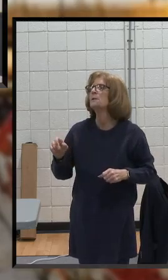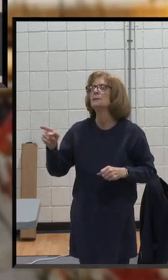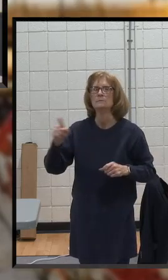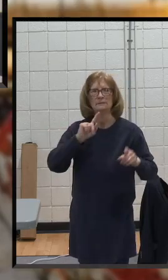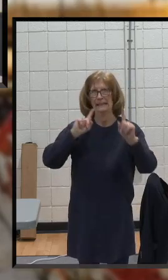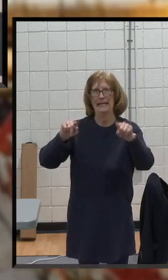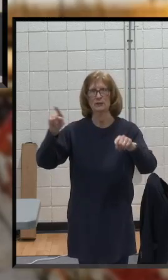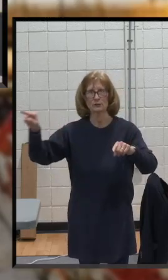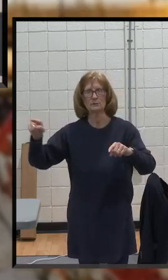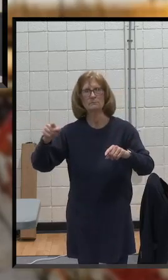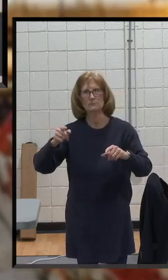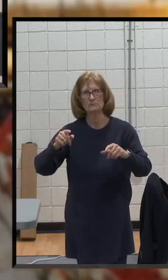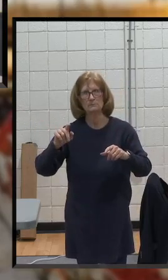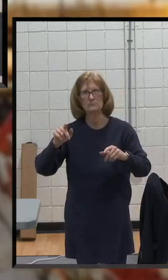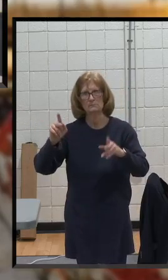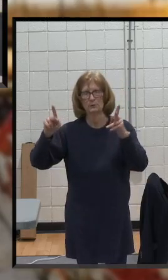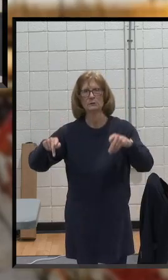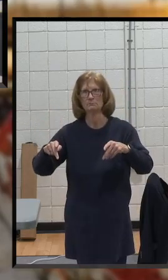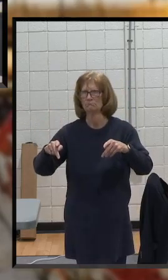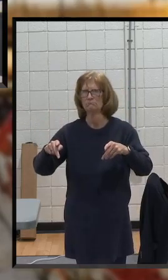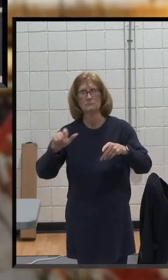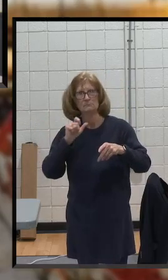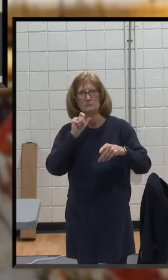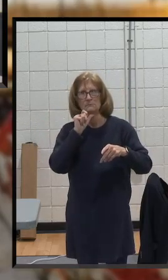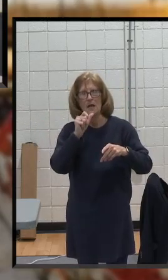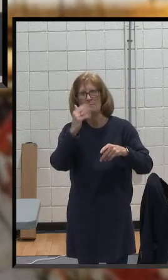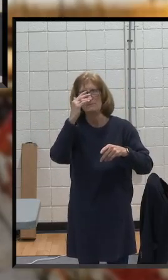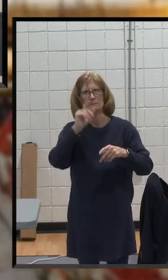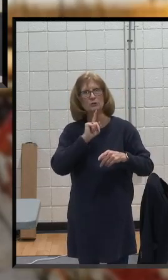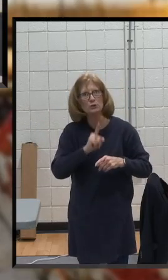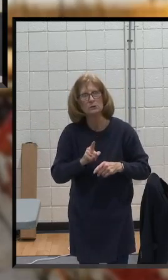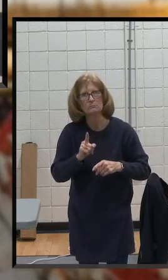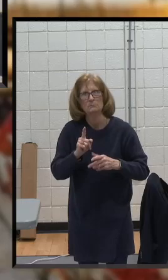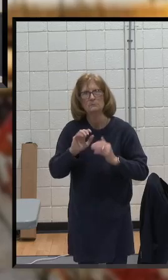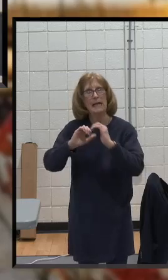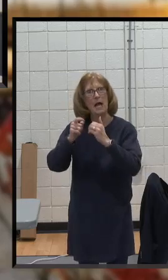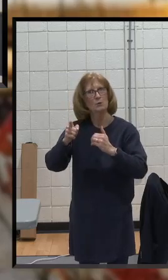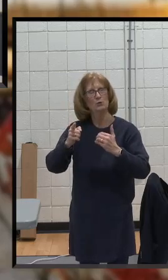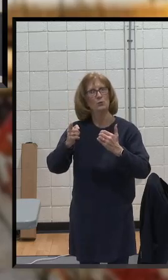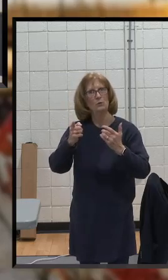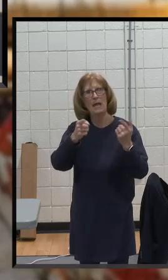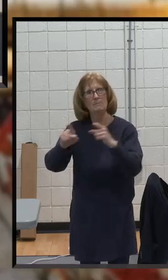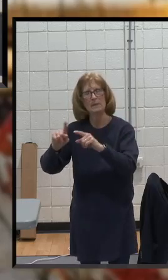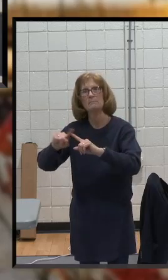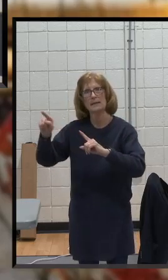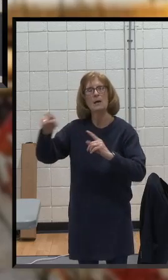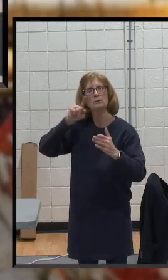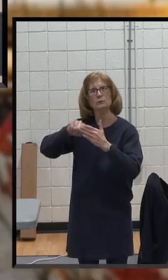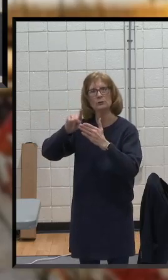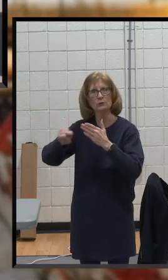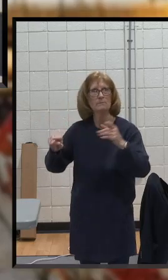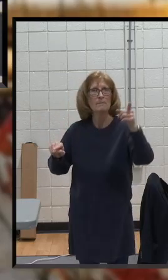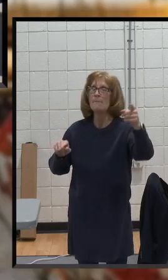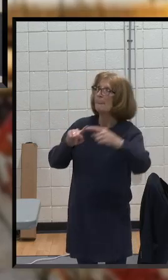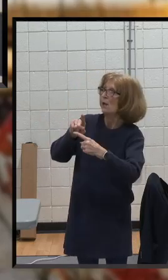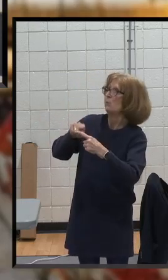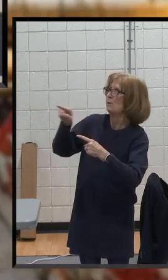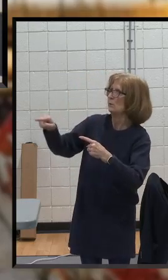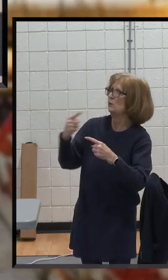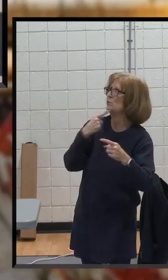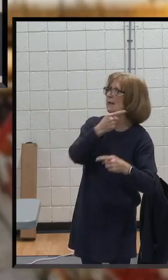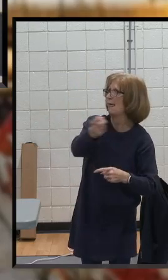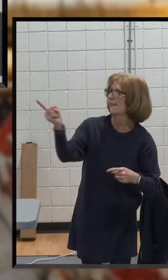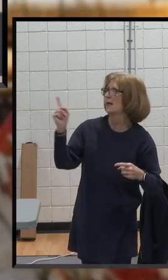personally familiar with how to do this, but I'll start researching this myself. Okay. When can you get back to us and let us know what's